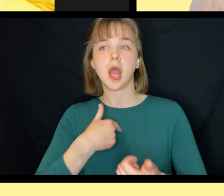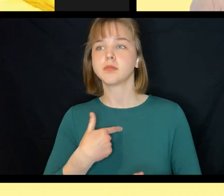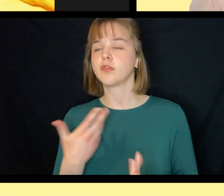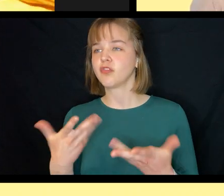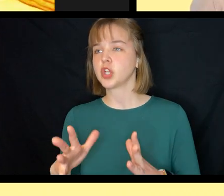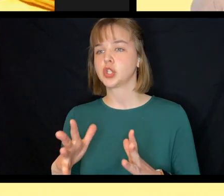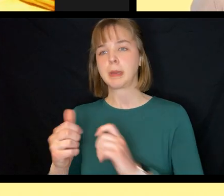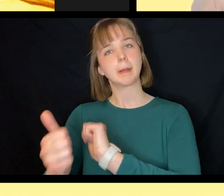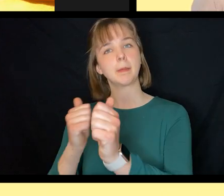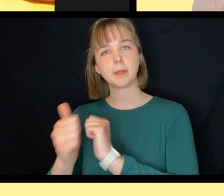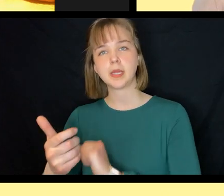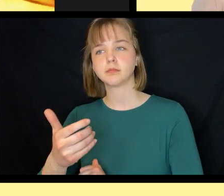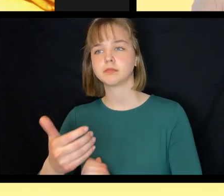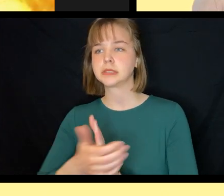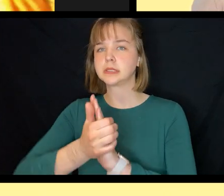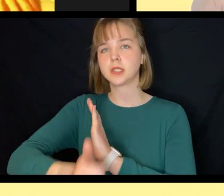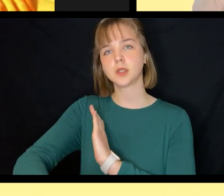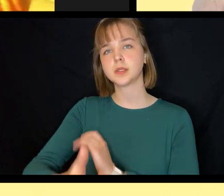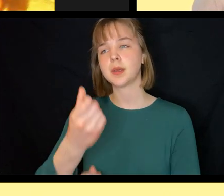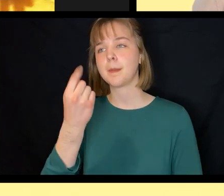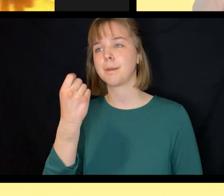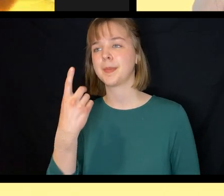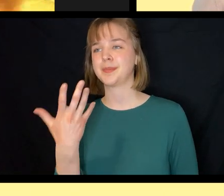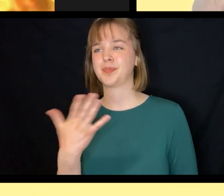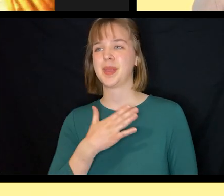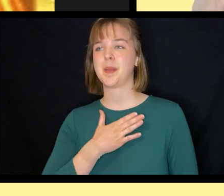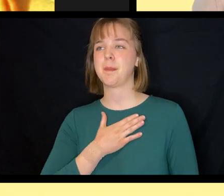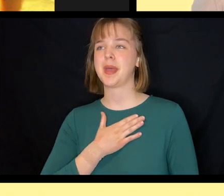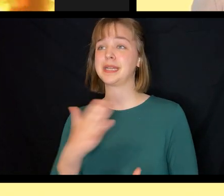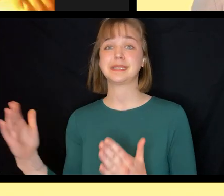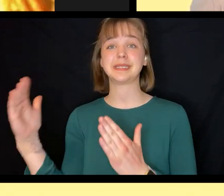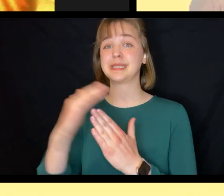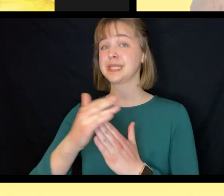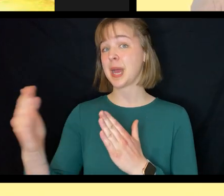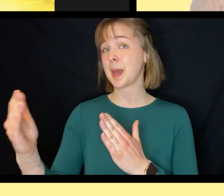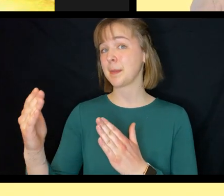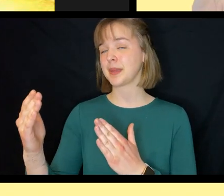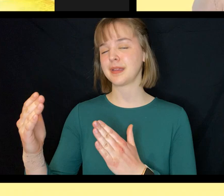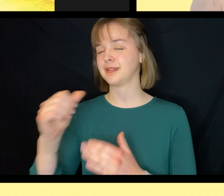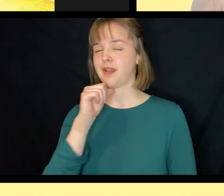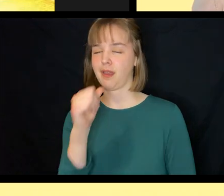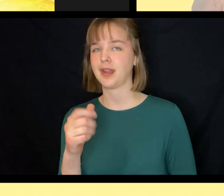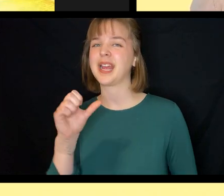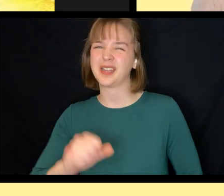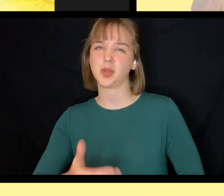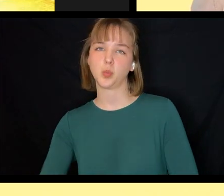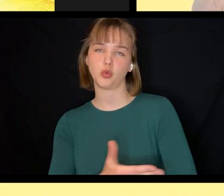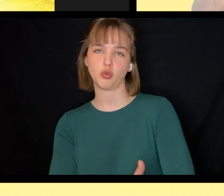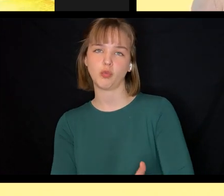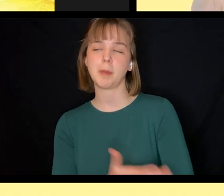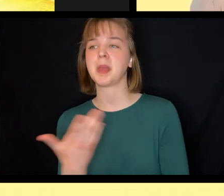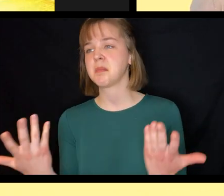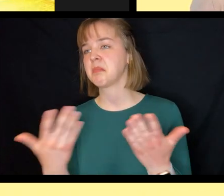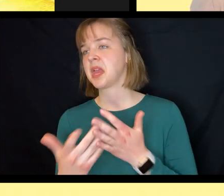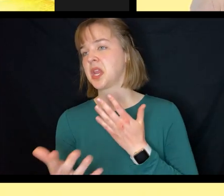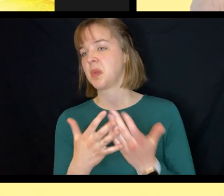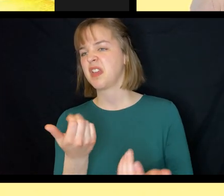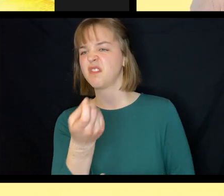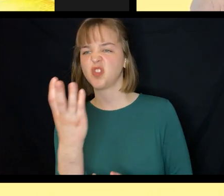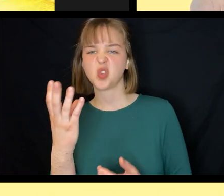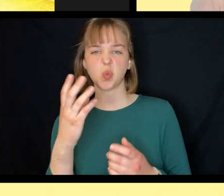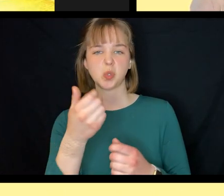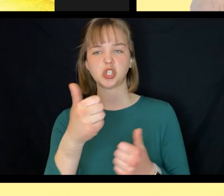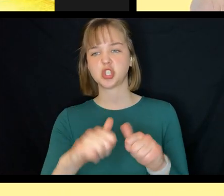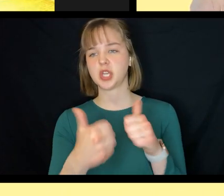that also happens. Like maybe if this like you still have room to improve because this didn't happen, and you can get better and go from there. So yeah, I mean,